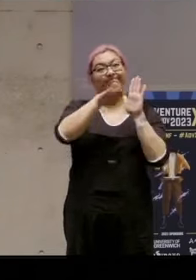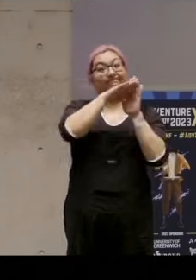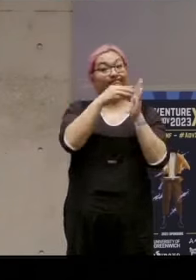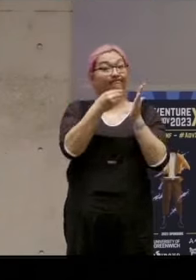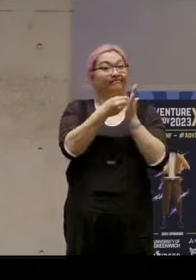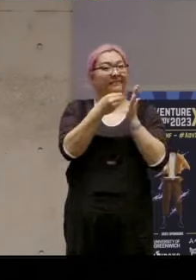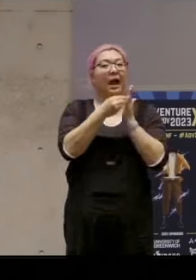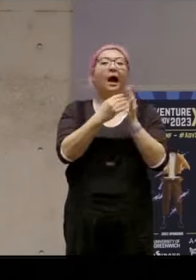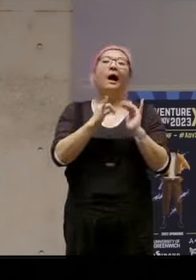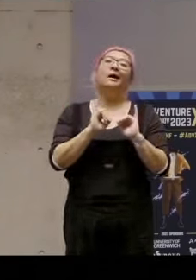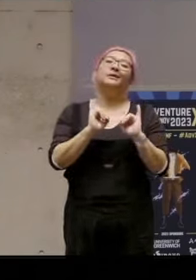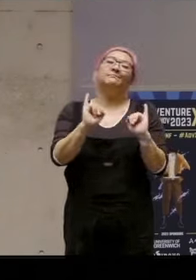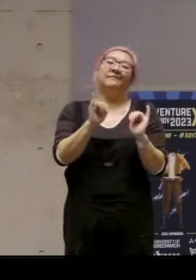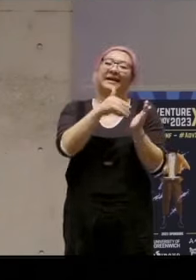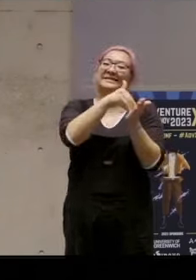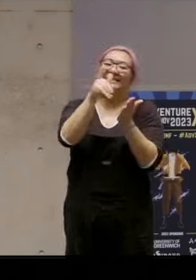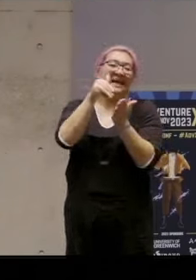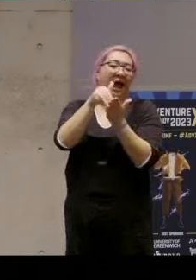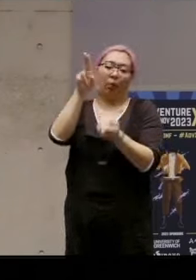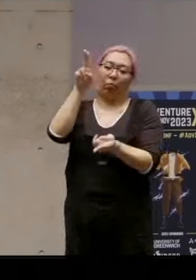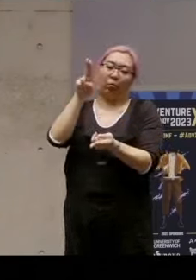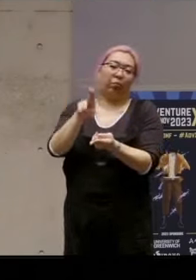a financial disaster.